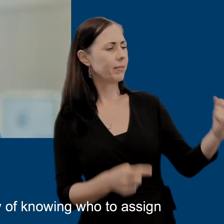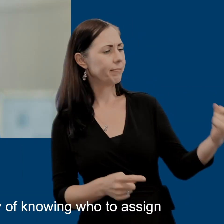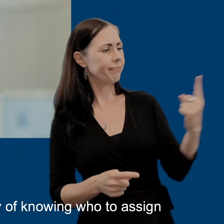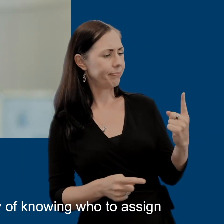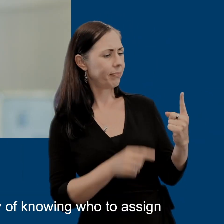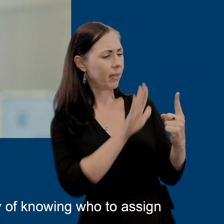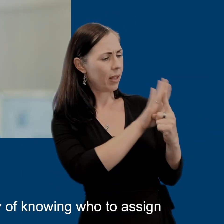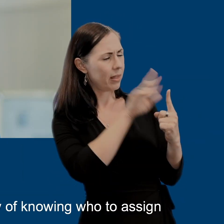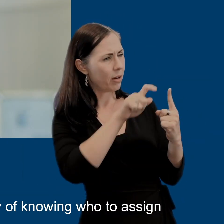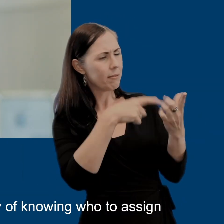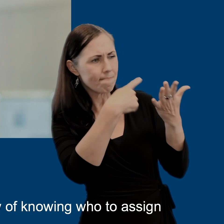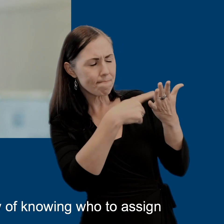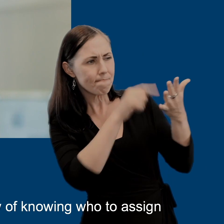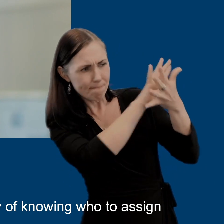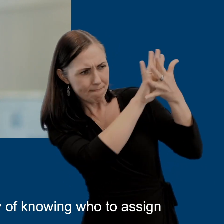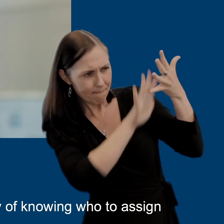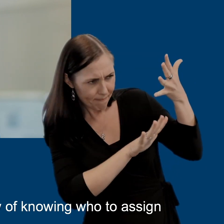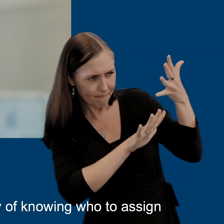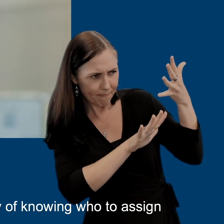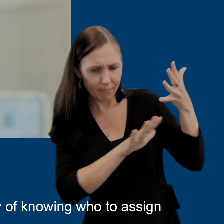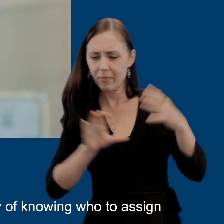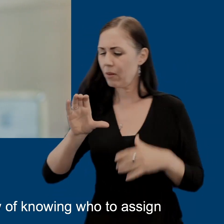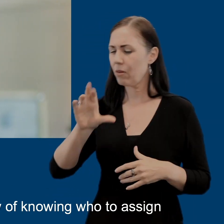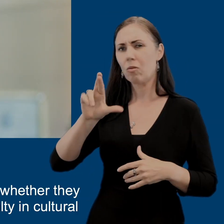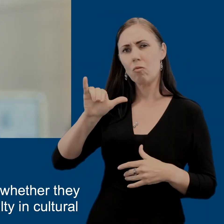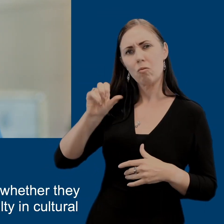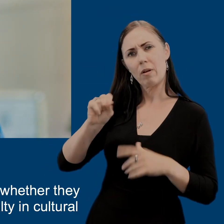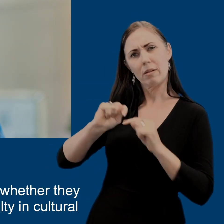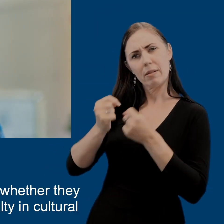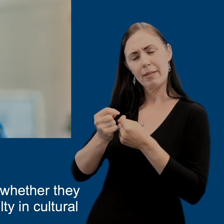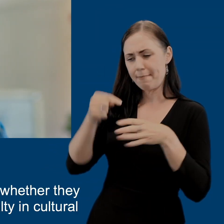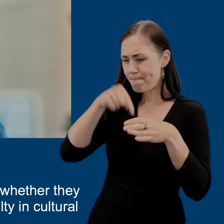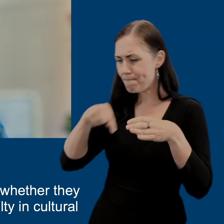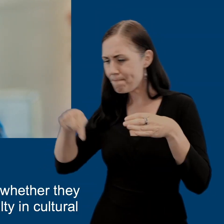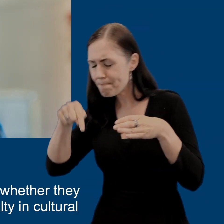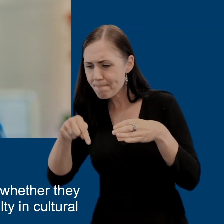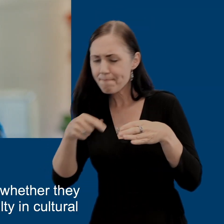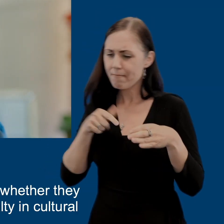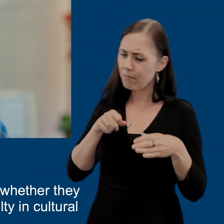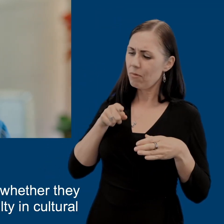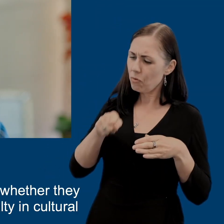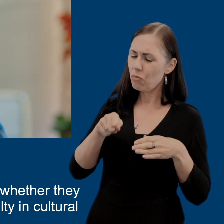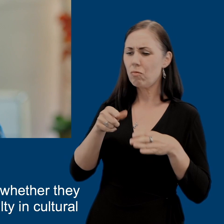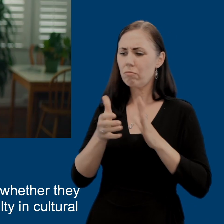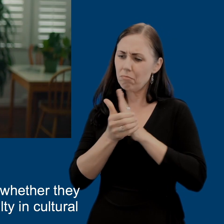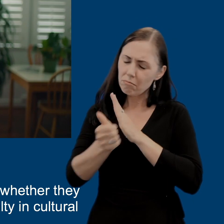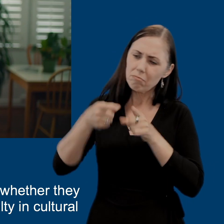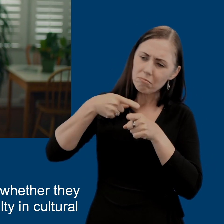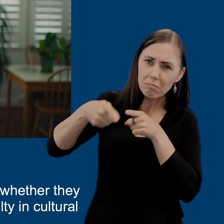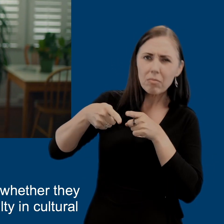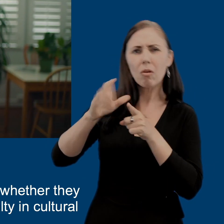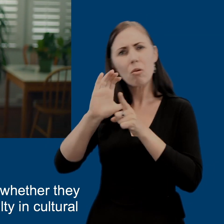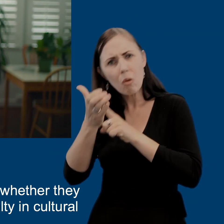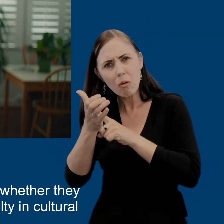crisis team has a way of knowing who to assign their client to, you know, whether they have a